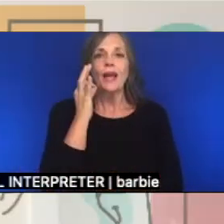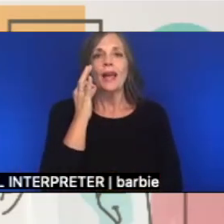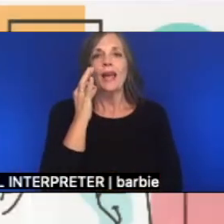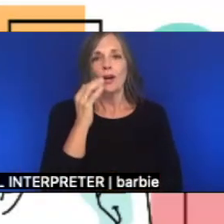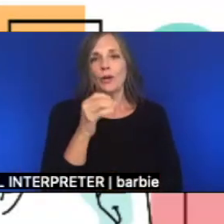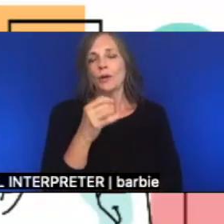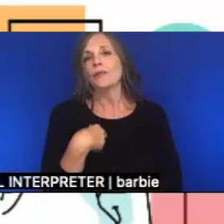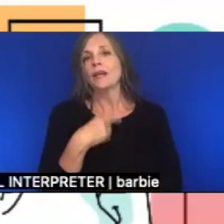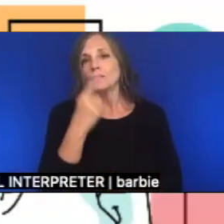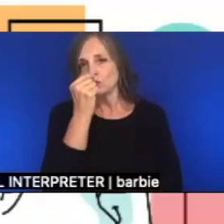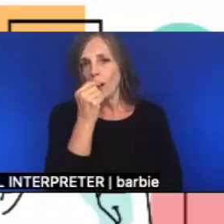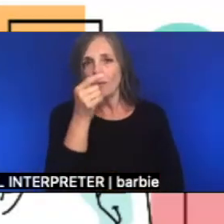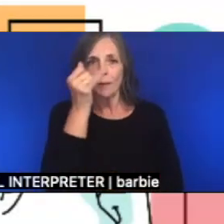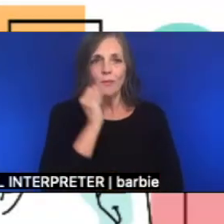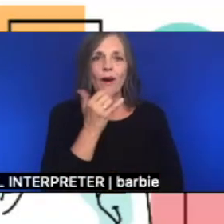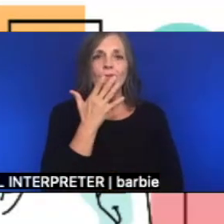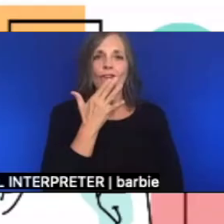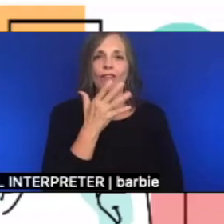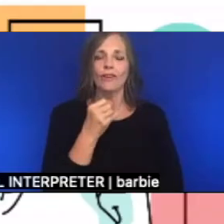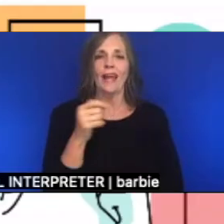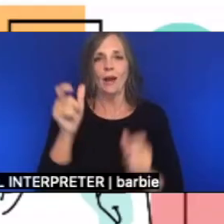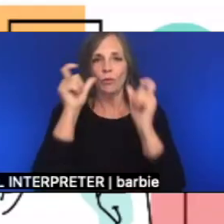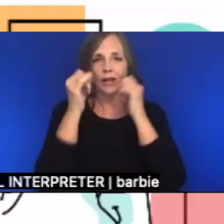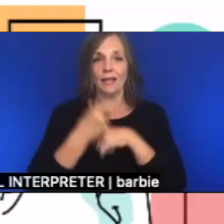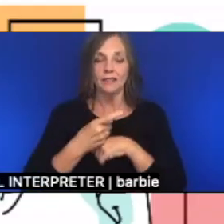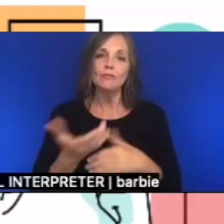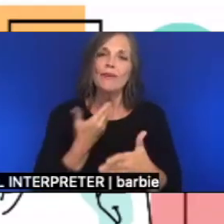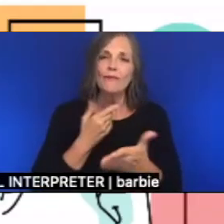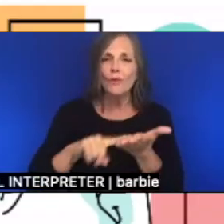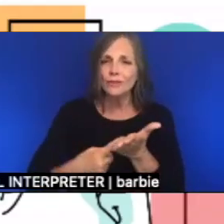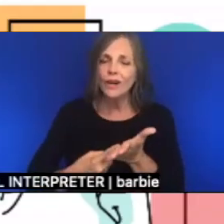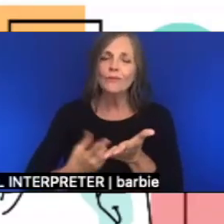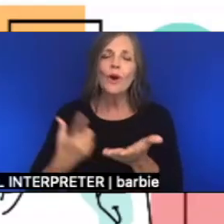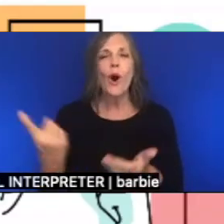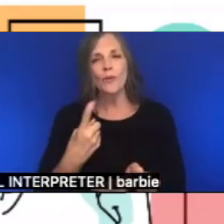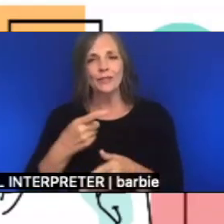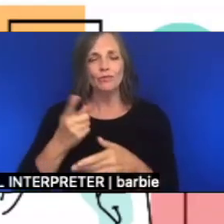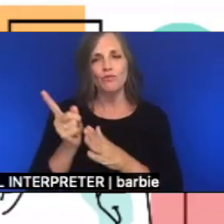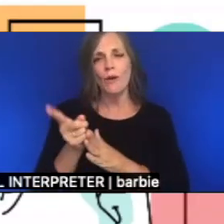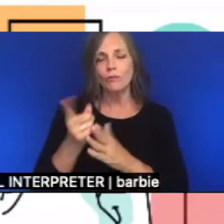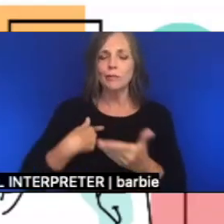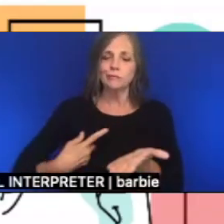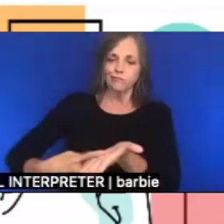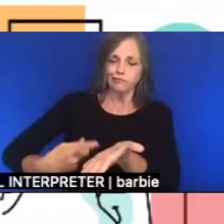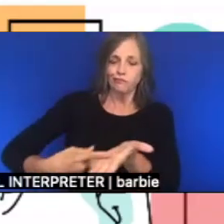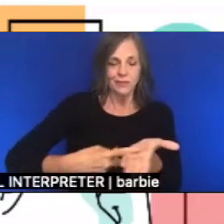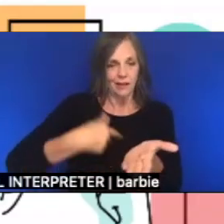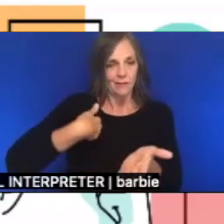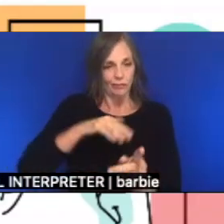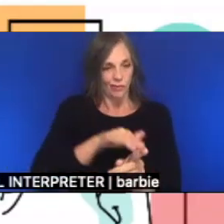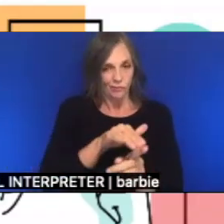today. Before we dive into the talk, we always want to take a moment to remind folks that our group is committed